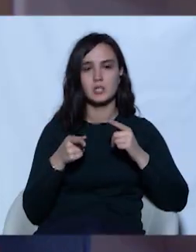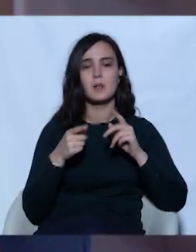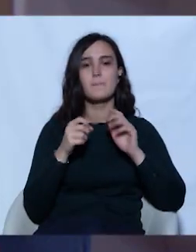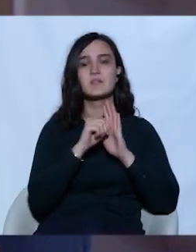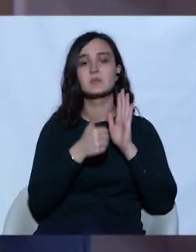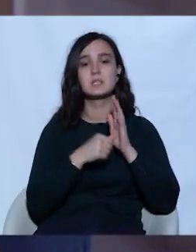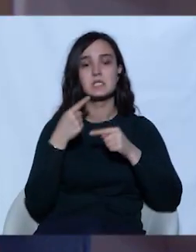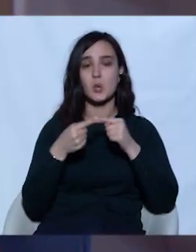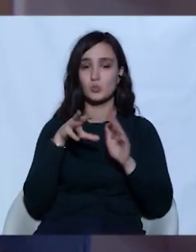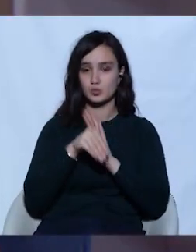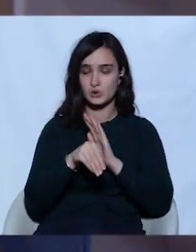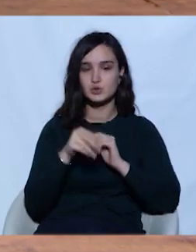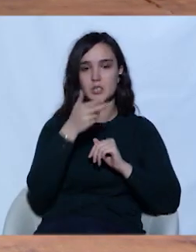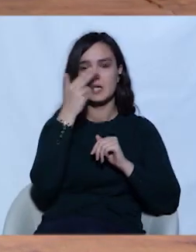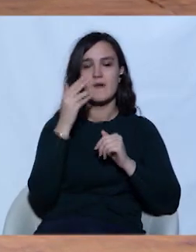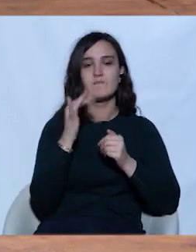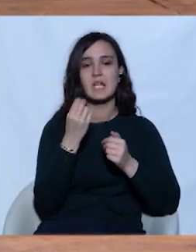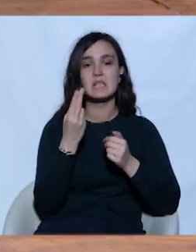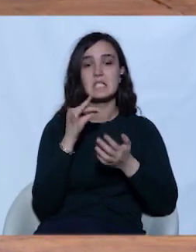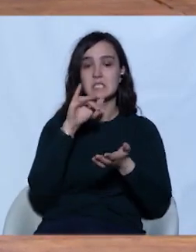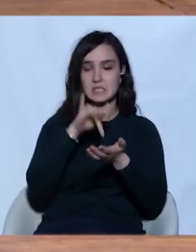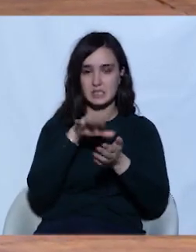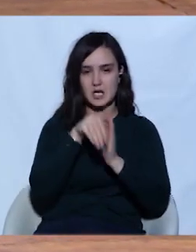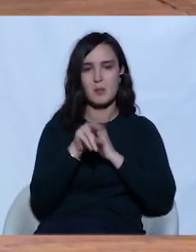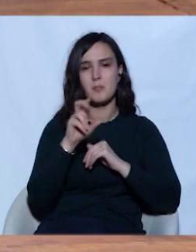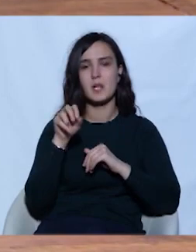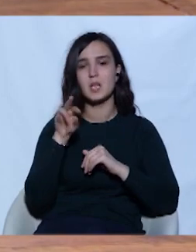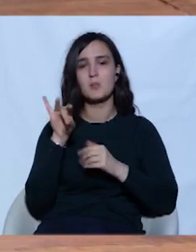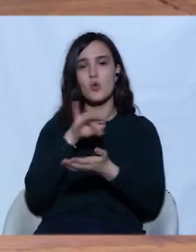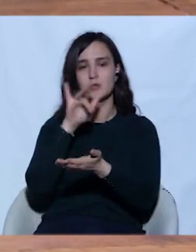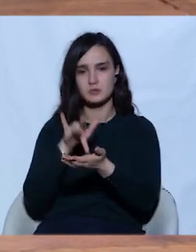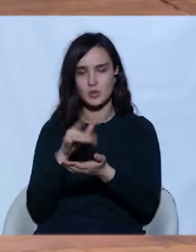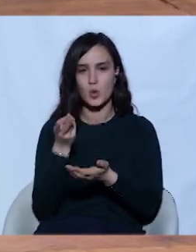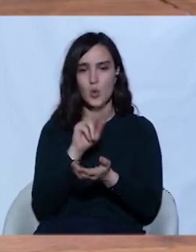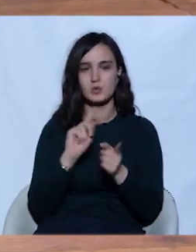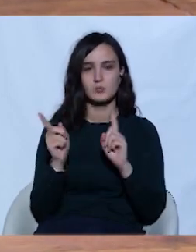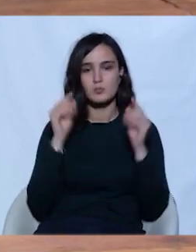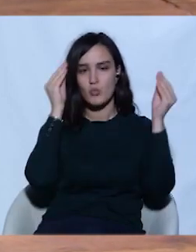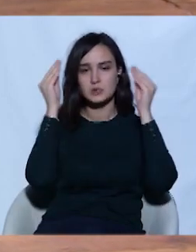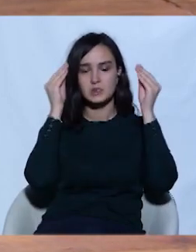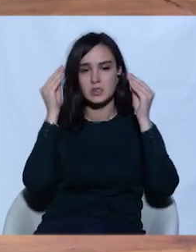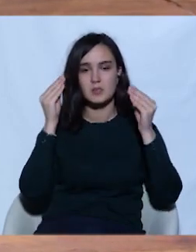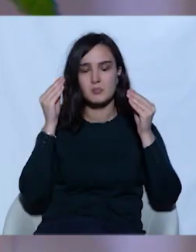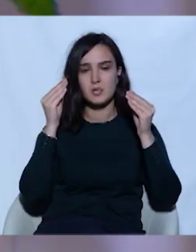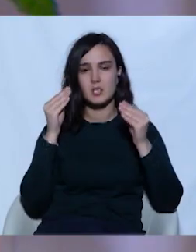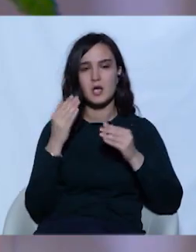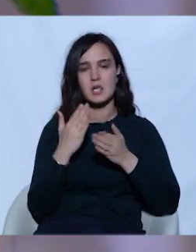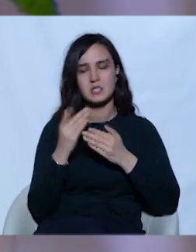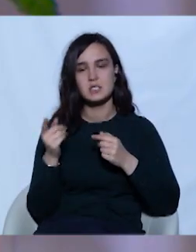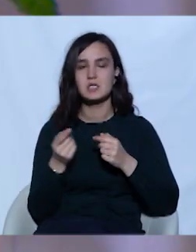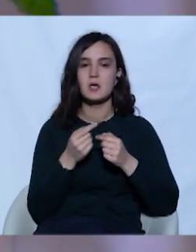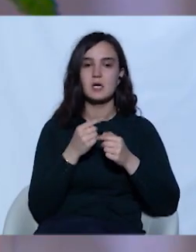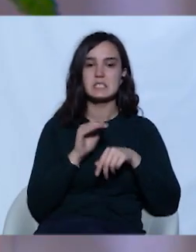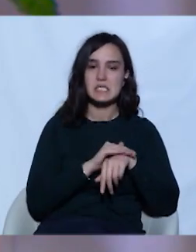of homework. Now, Samantha, I've loved reading some of the submittals that have been coming